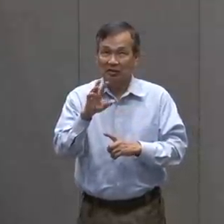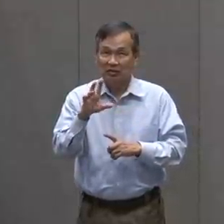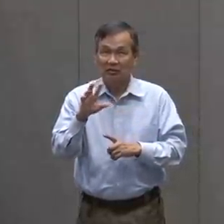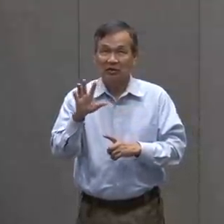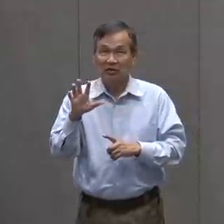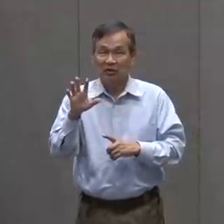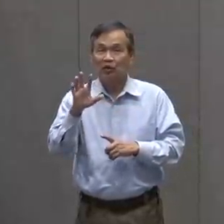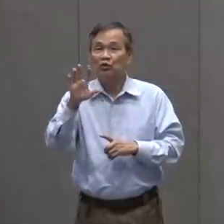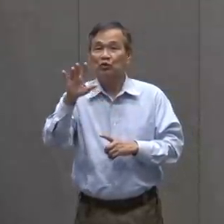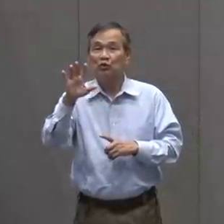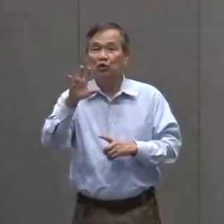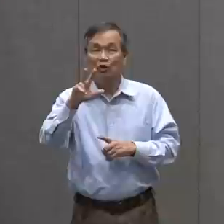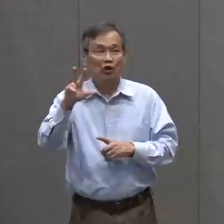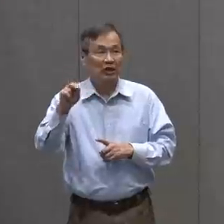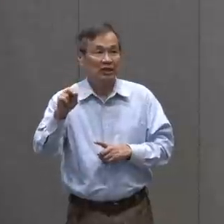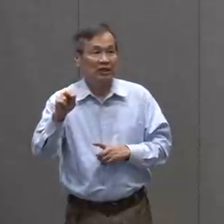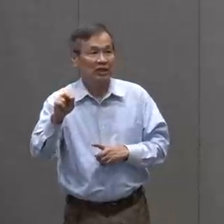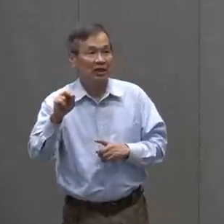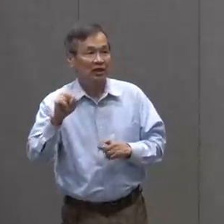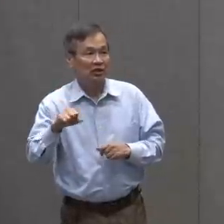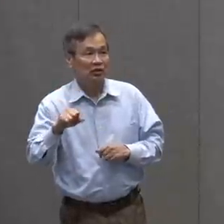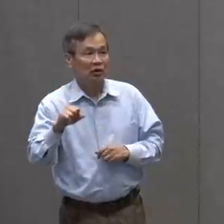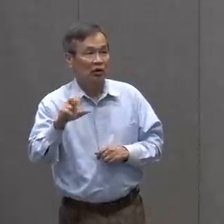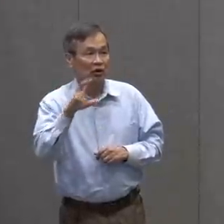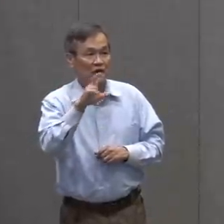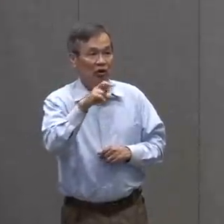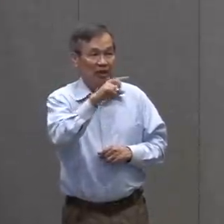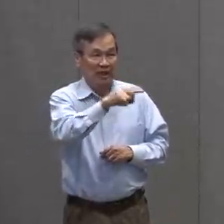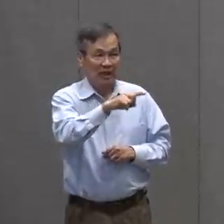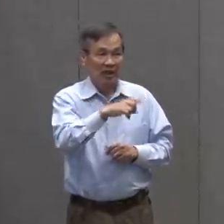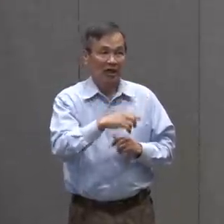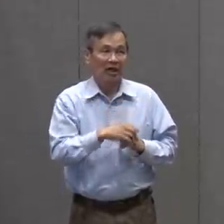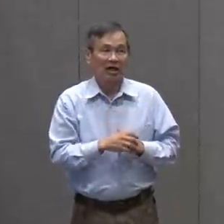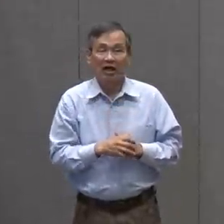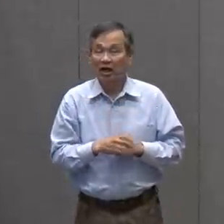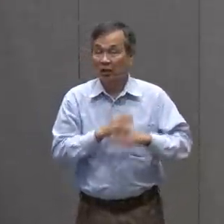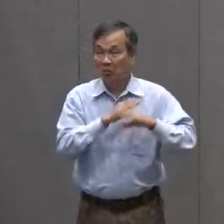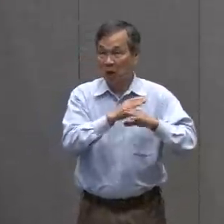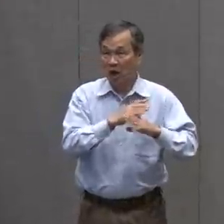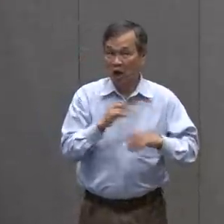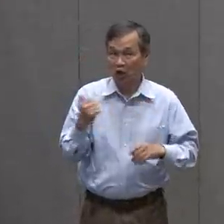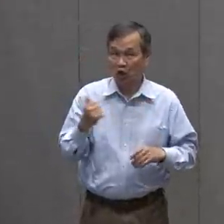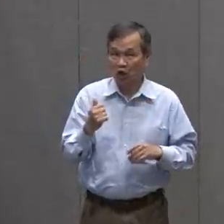20, 25, 30. I could go there and I could almost block her.